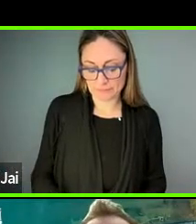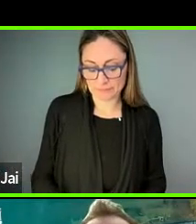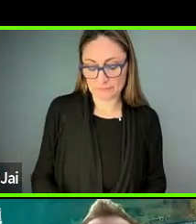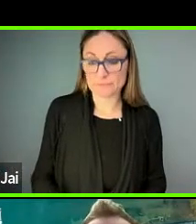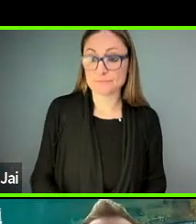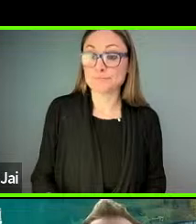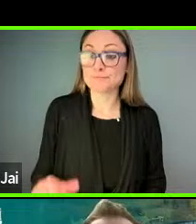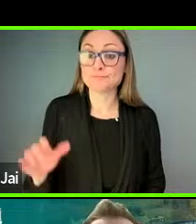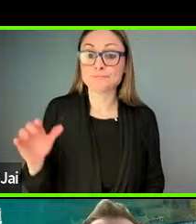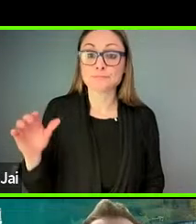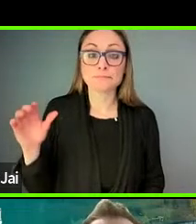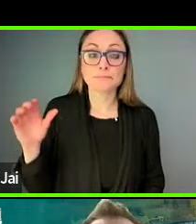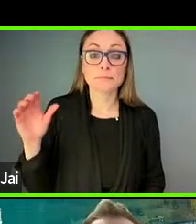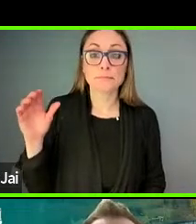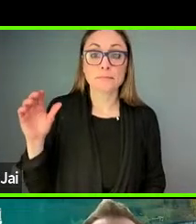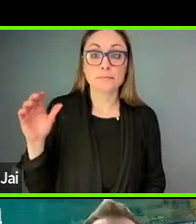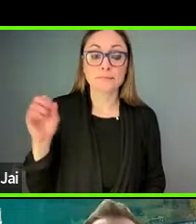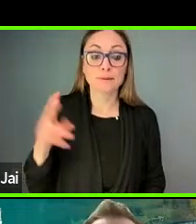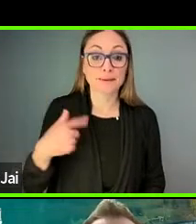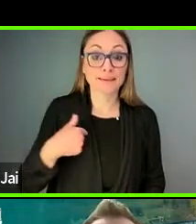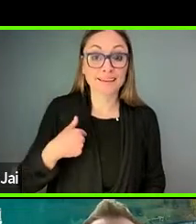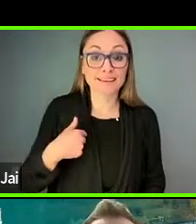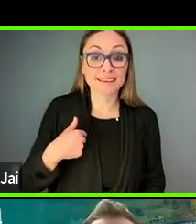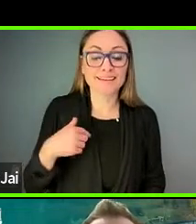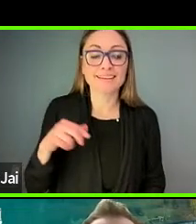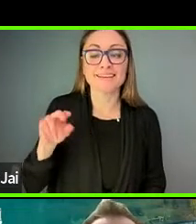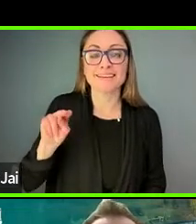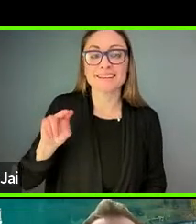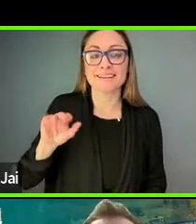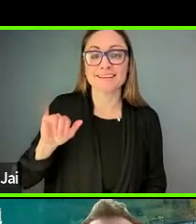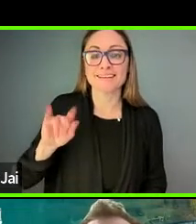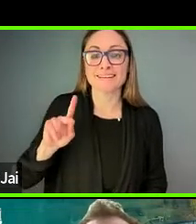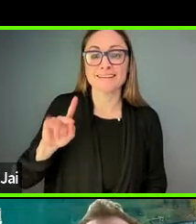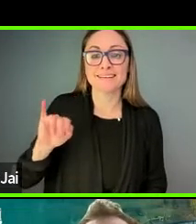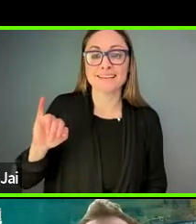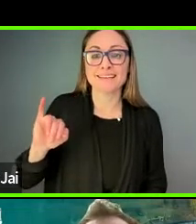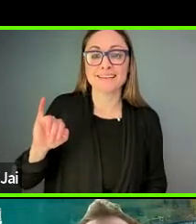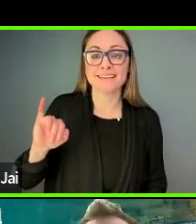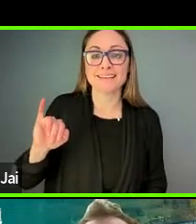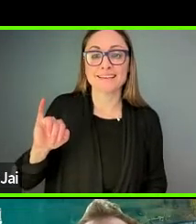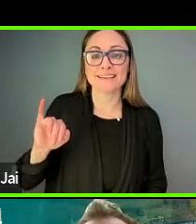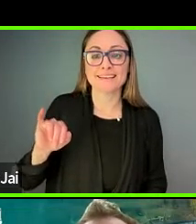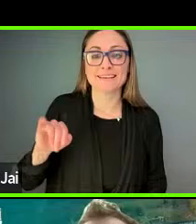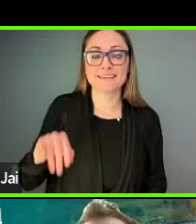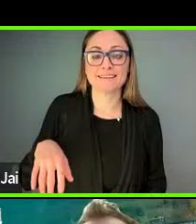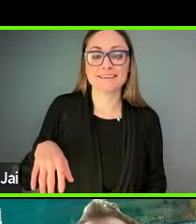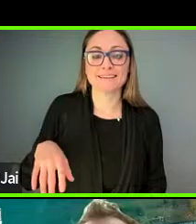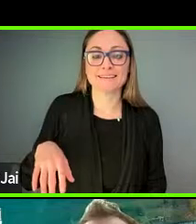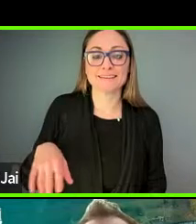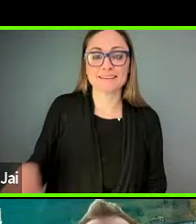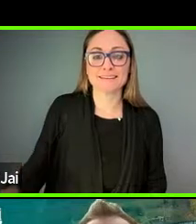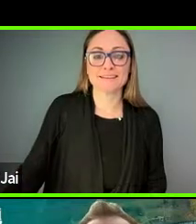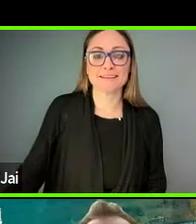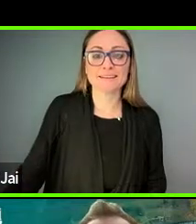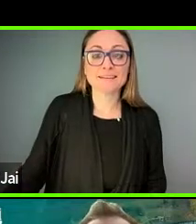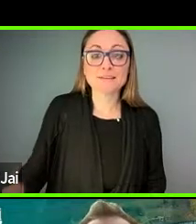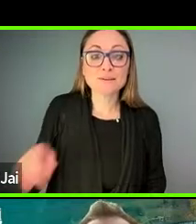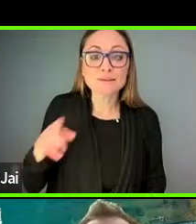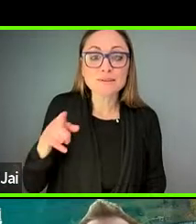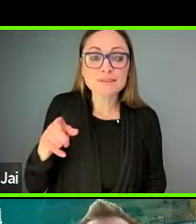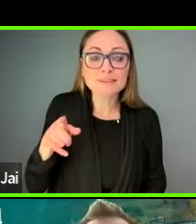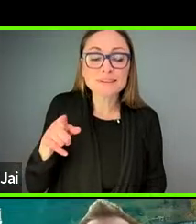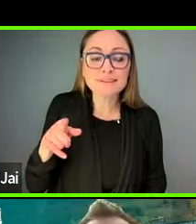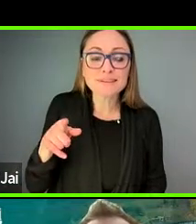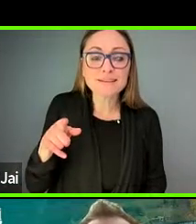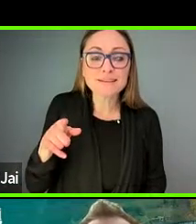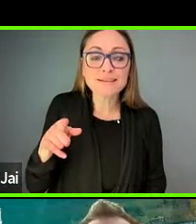Is it okay I go now? It is okay, Nikki. All righty. Unless your helper's going to help with this. Does he or she have a question?